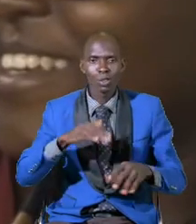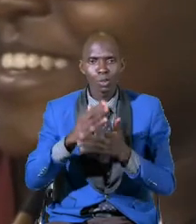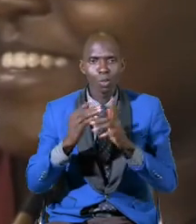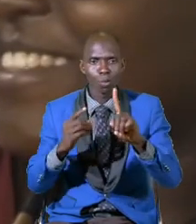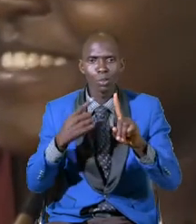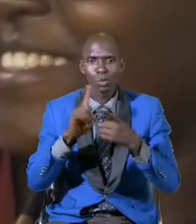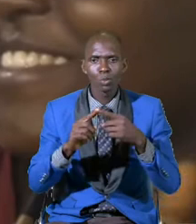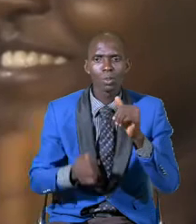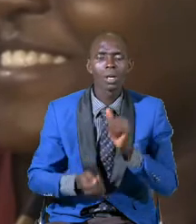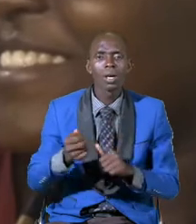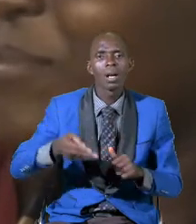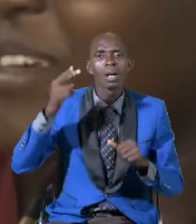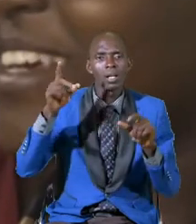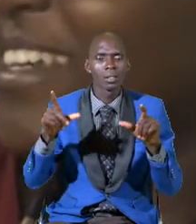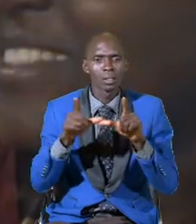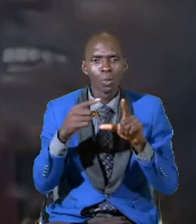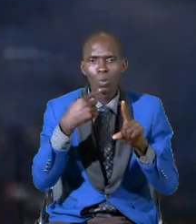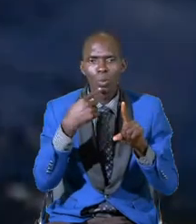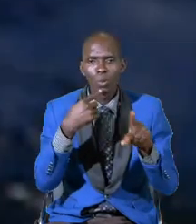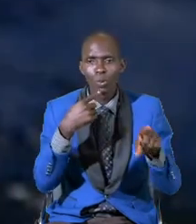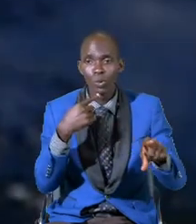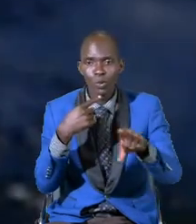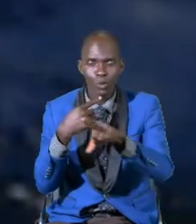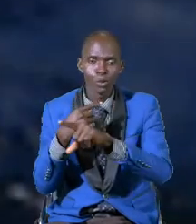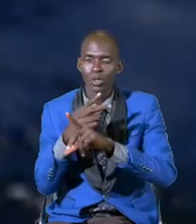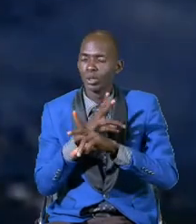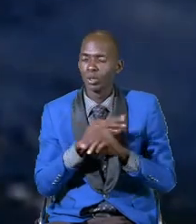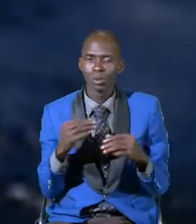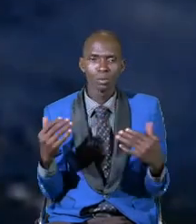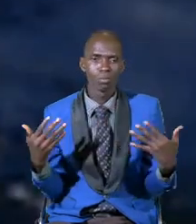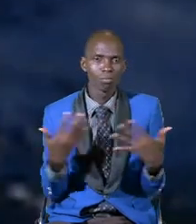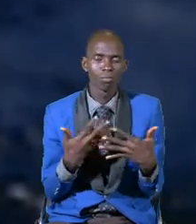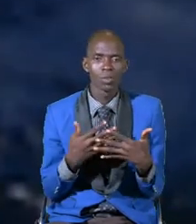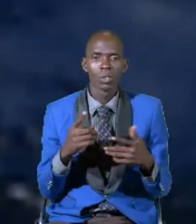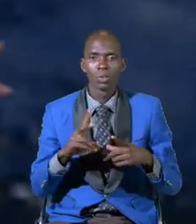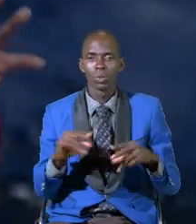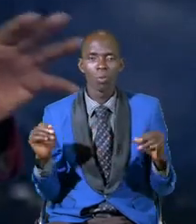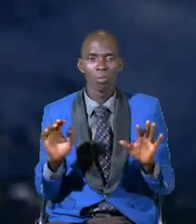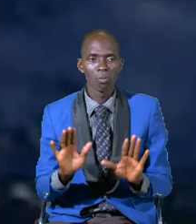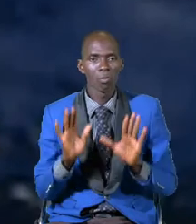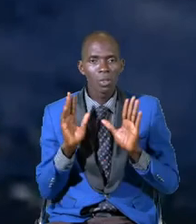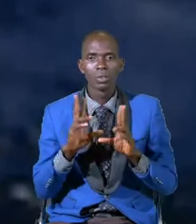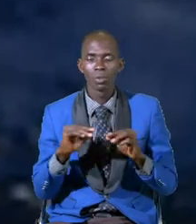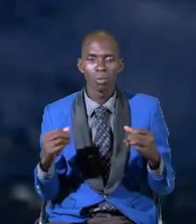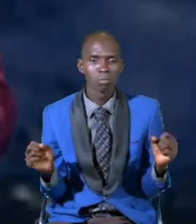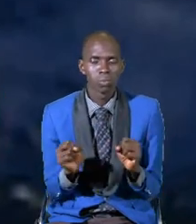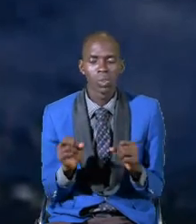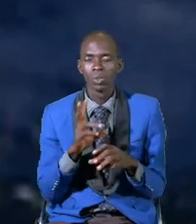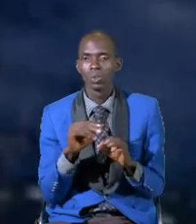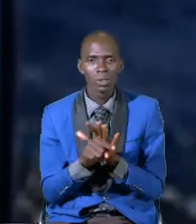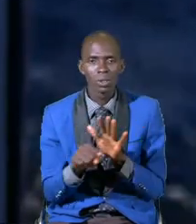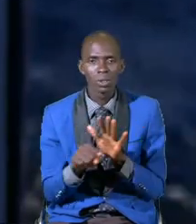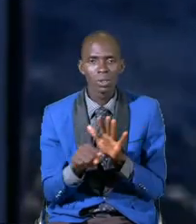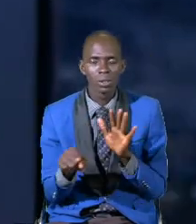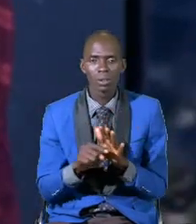No panic, no fear, no negative imagination, no negative confession, no